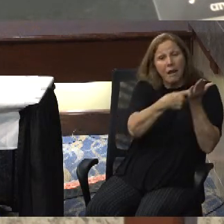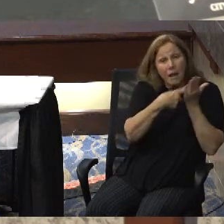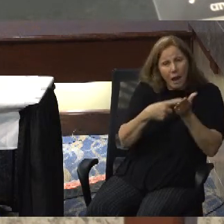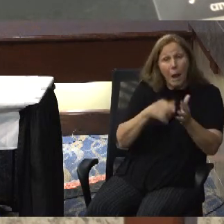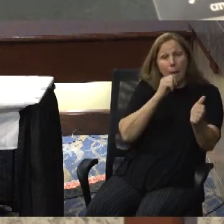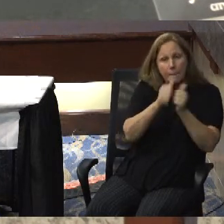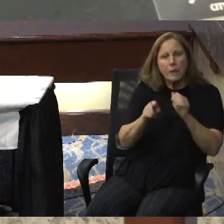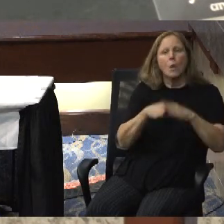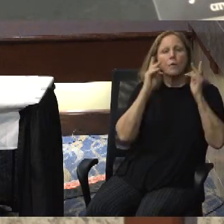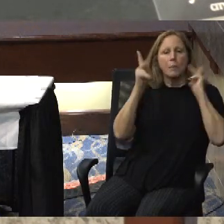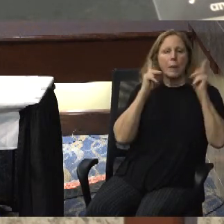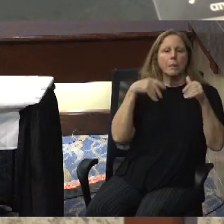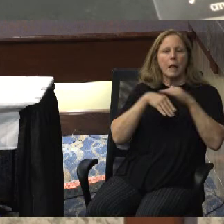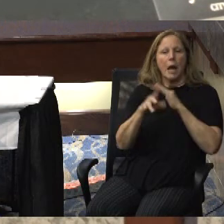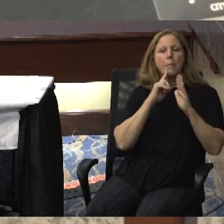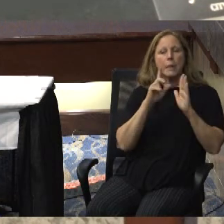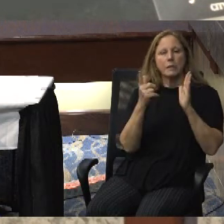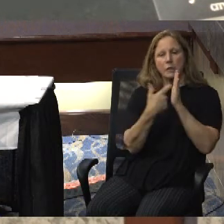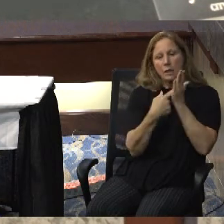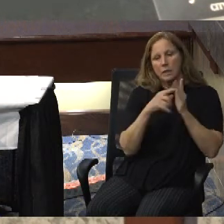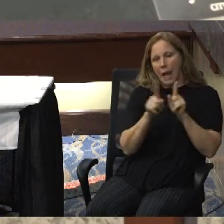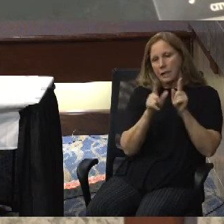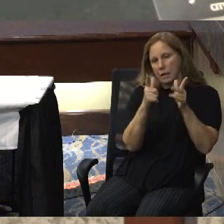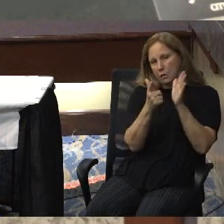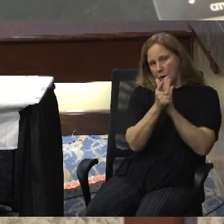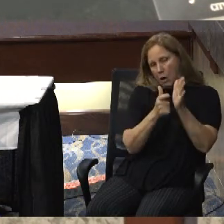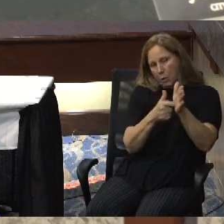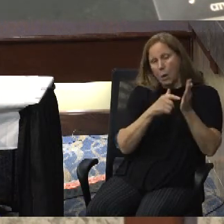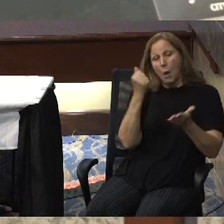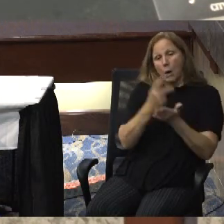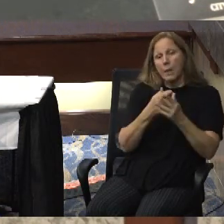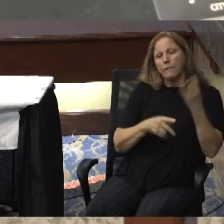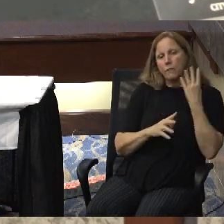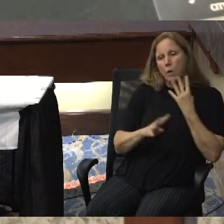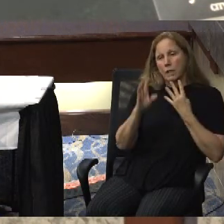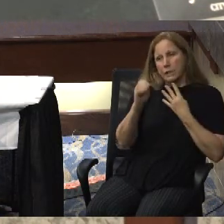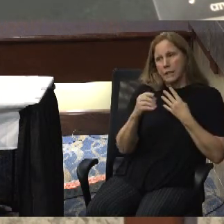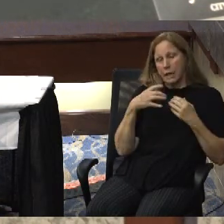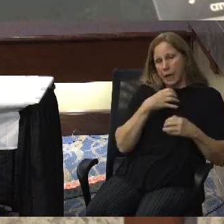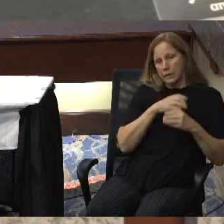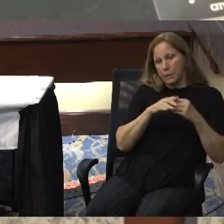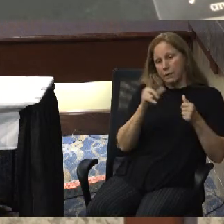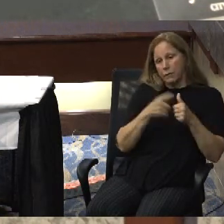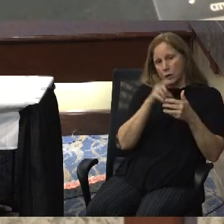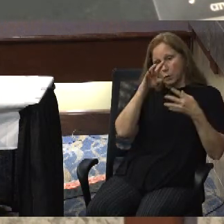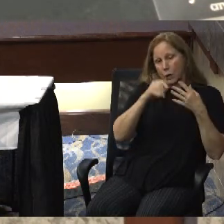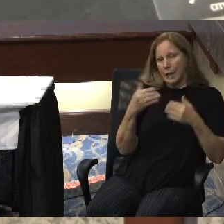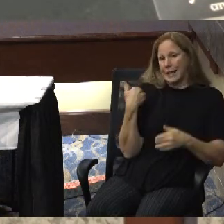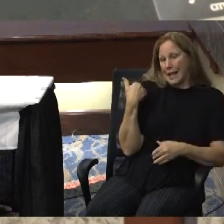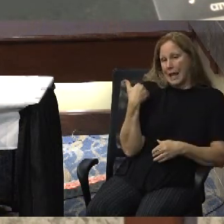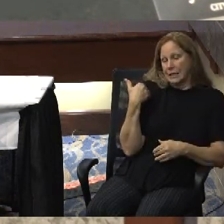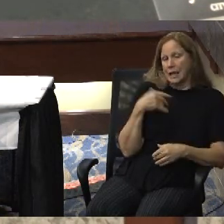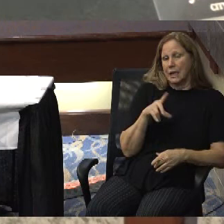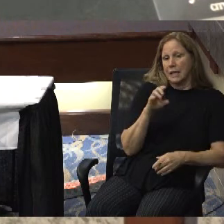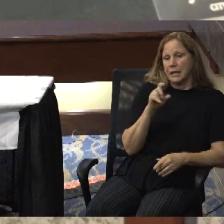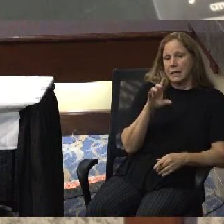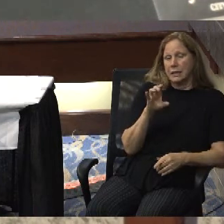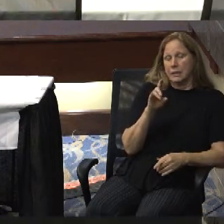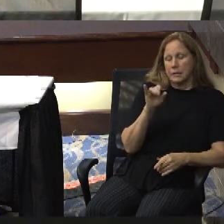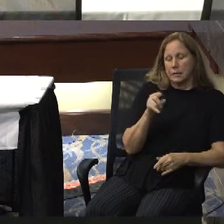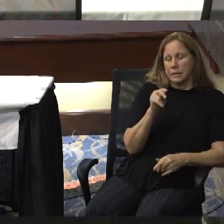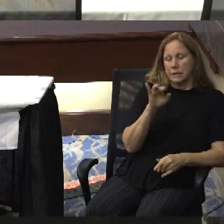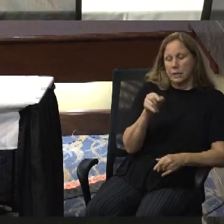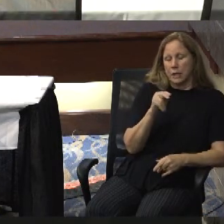passed is open to the public as required by law. This ordinance was approved by a 4-0 council vote on first reading on July 6, 2021.